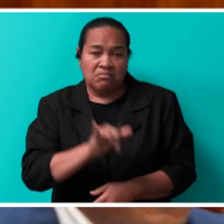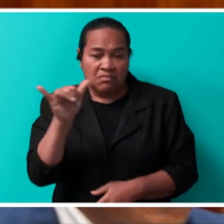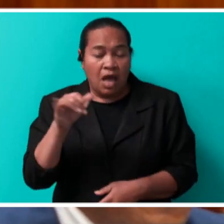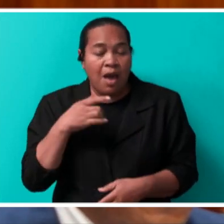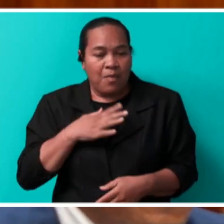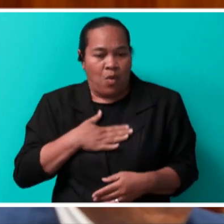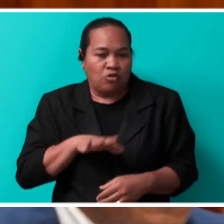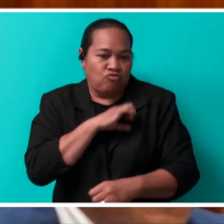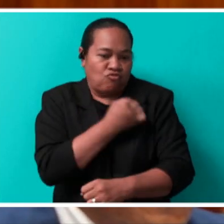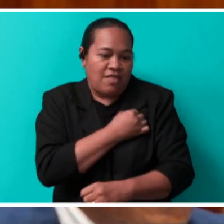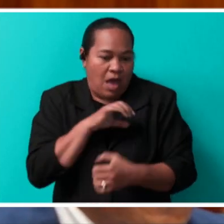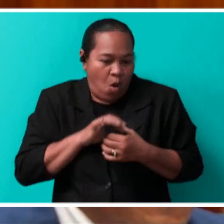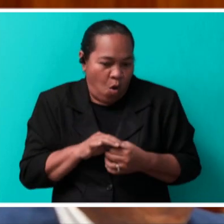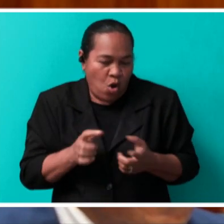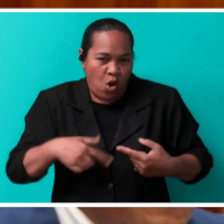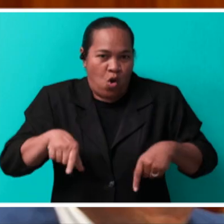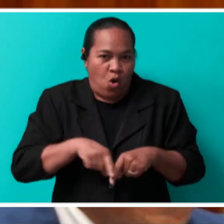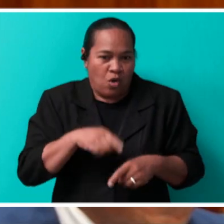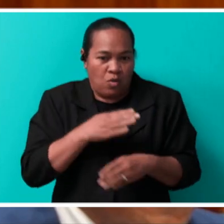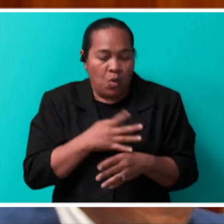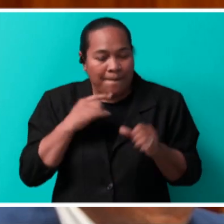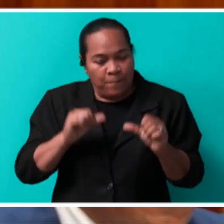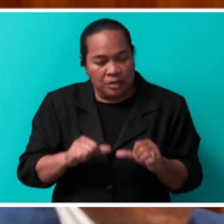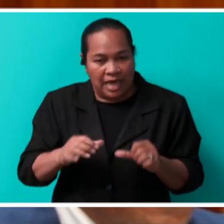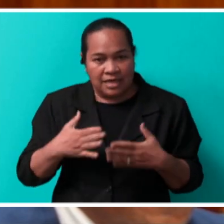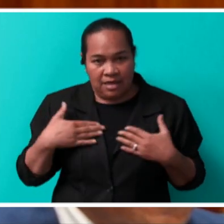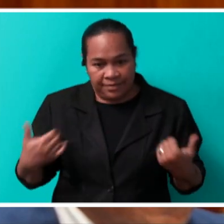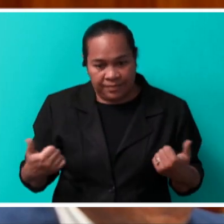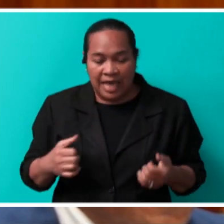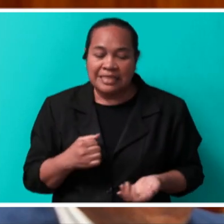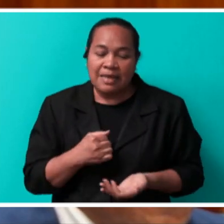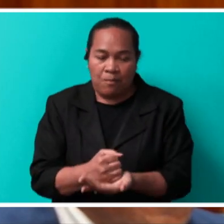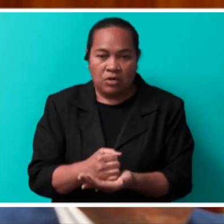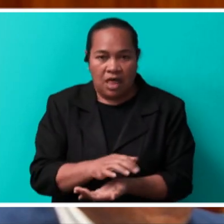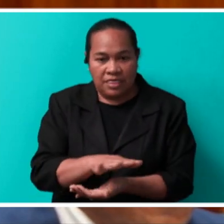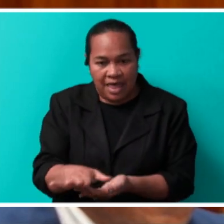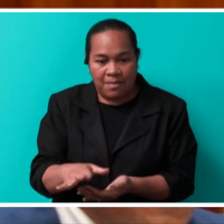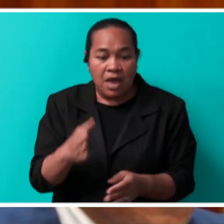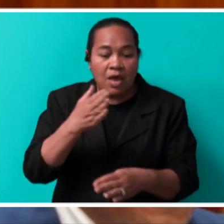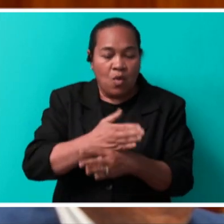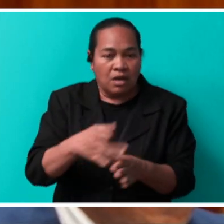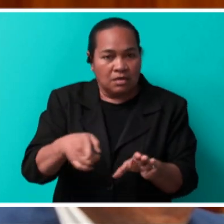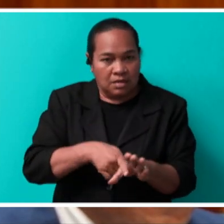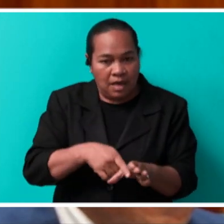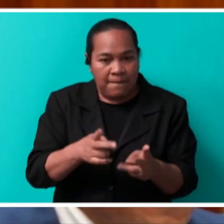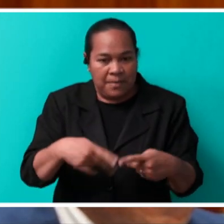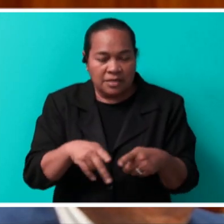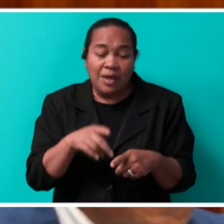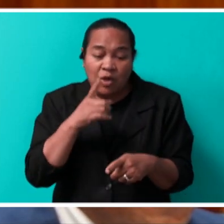our local workforce, protecting worker welfare, and supporting employers to build workplaces where people want to